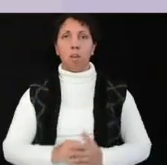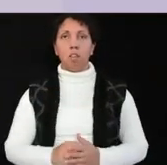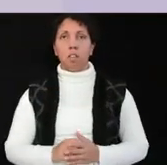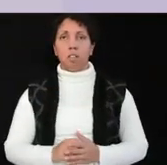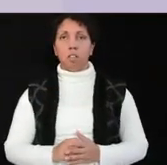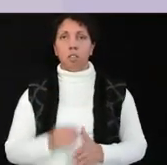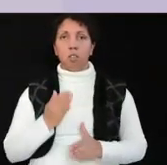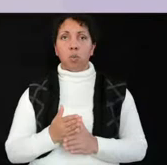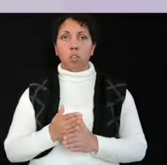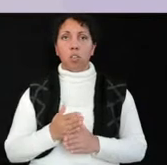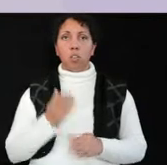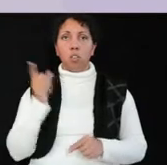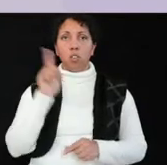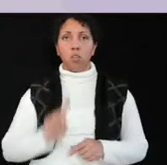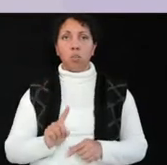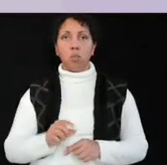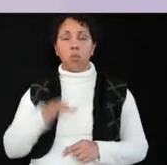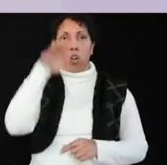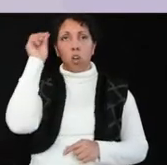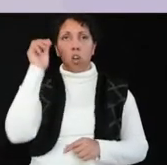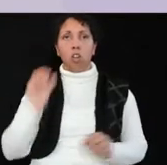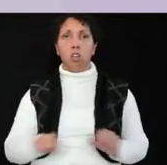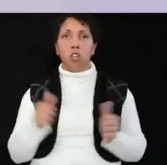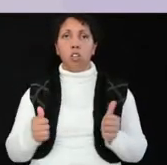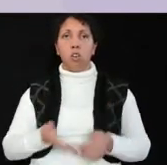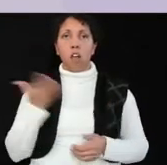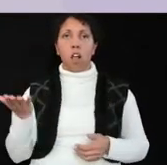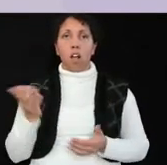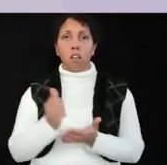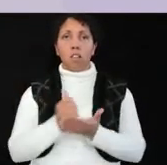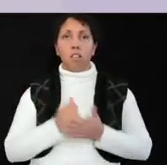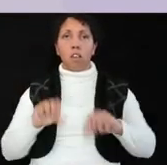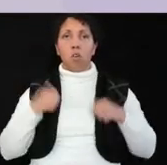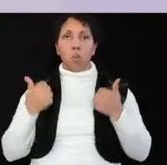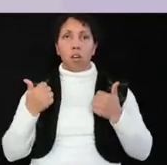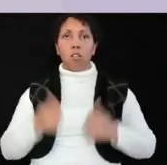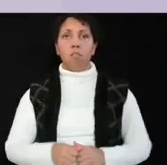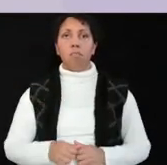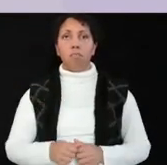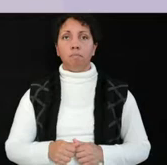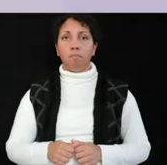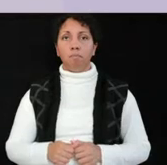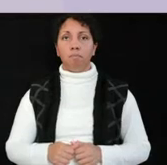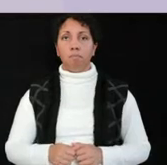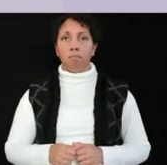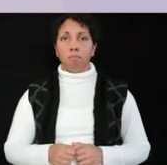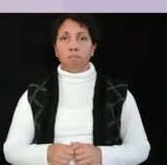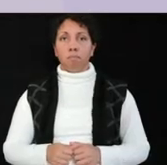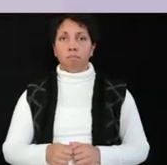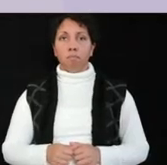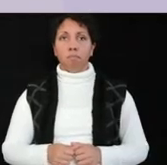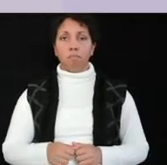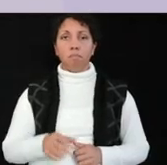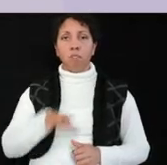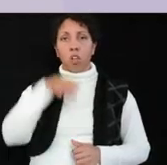I work in a school to help children learn, enjoy life, keep safe and well, and to do their best. I help children